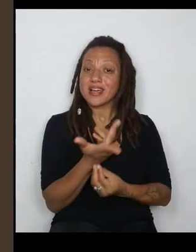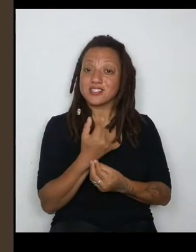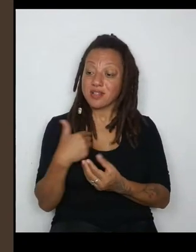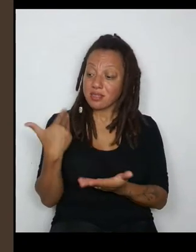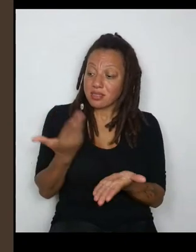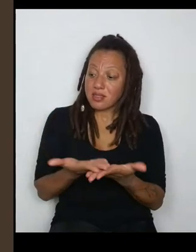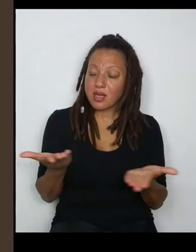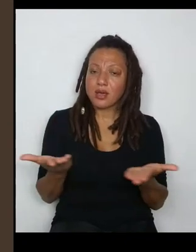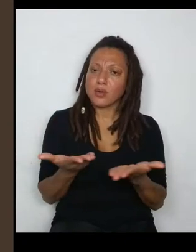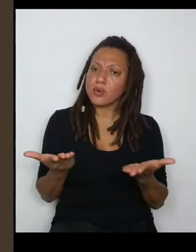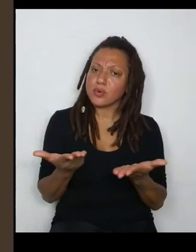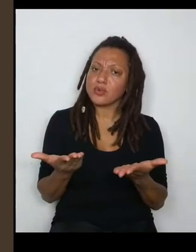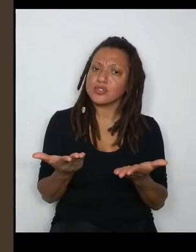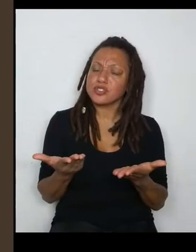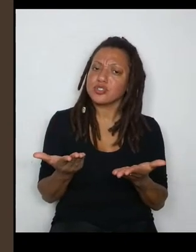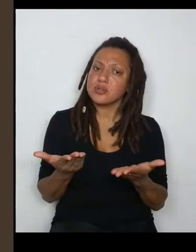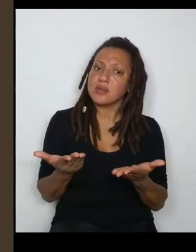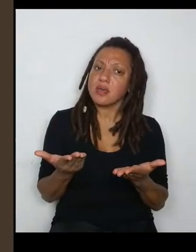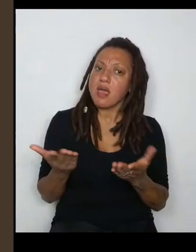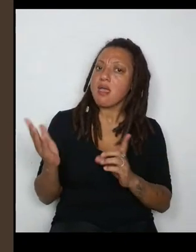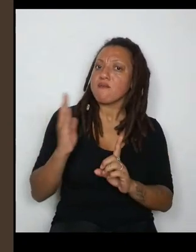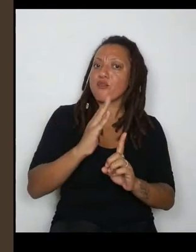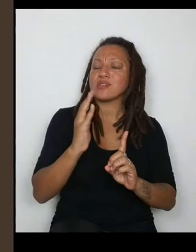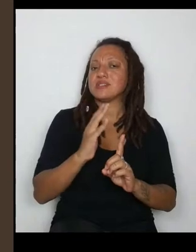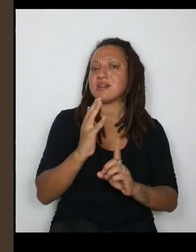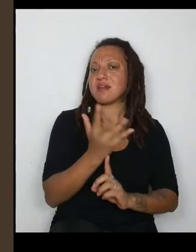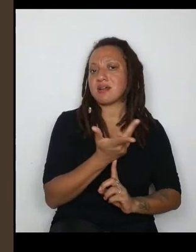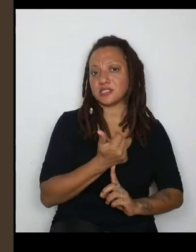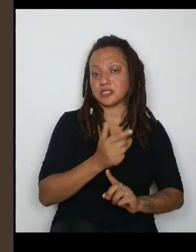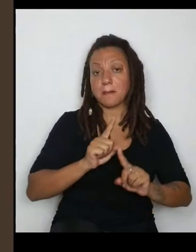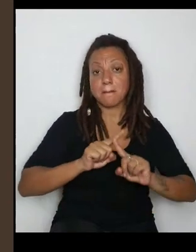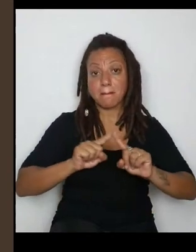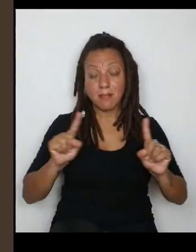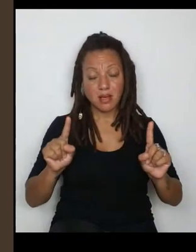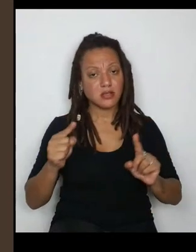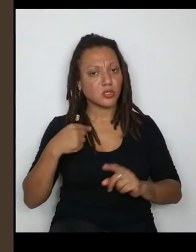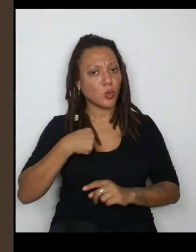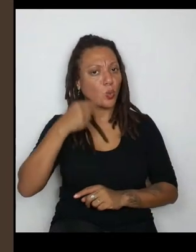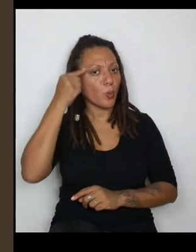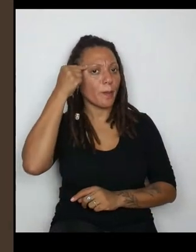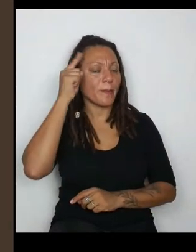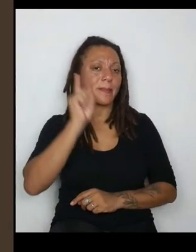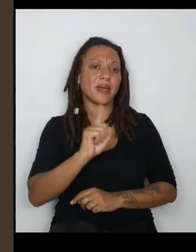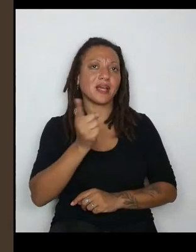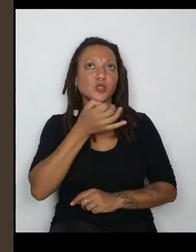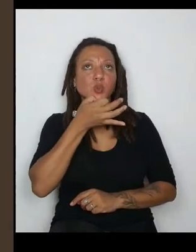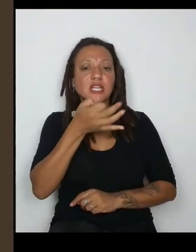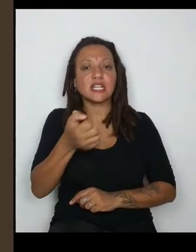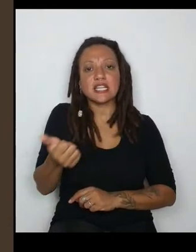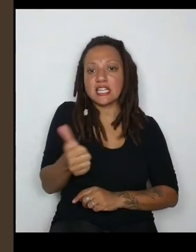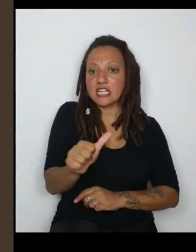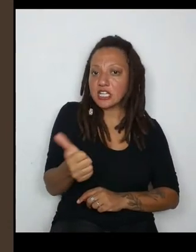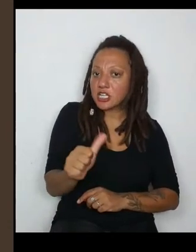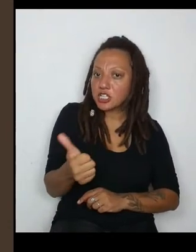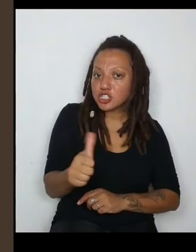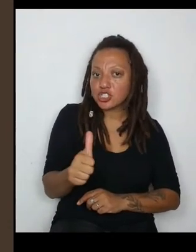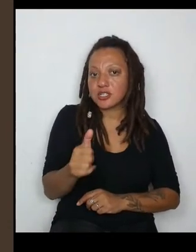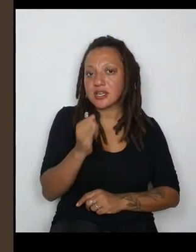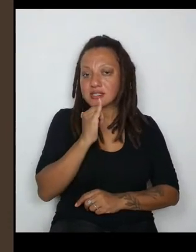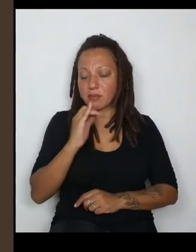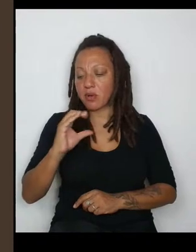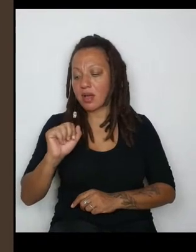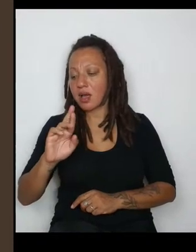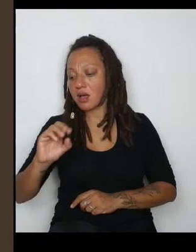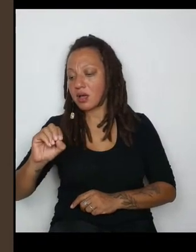now i'm not looking at the critical vocabulary that um carolyn and hither were talking about that come from uh you know